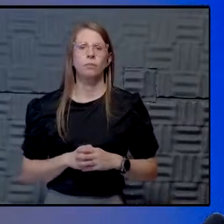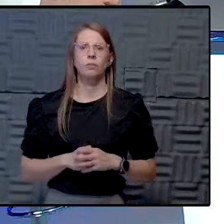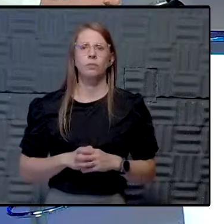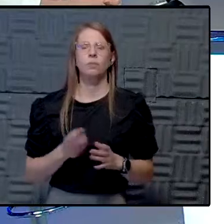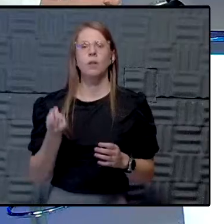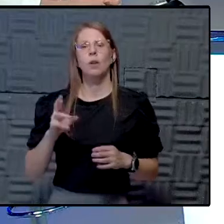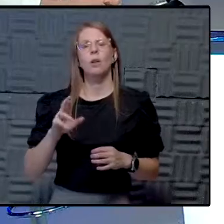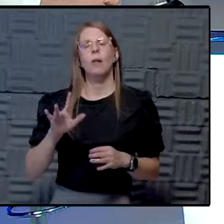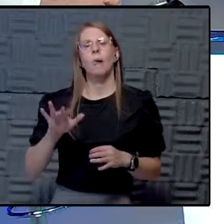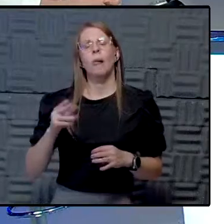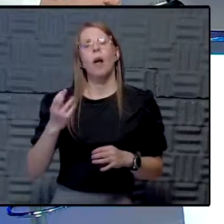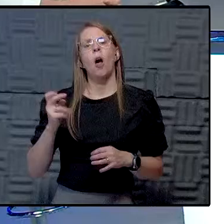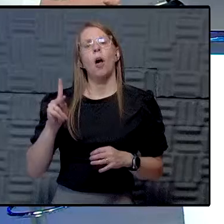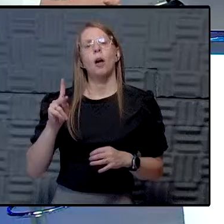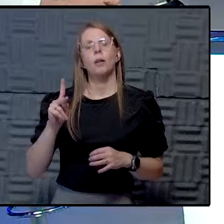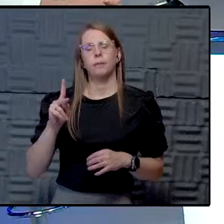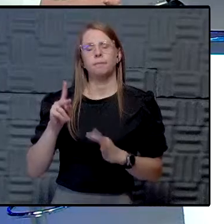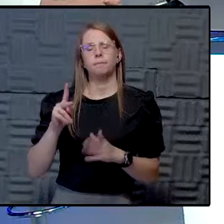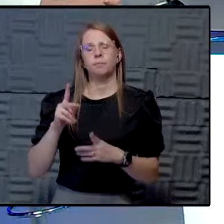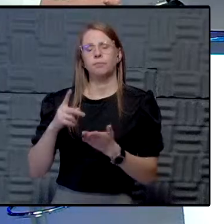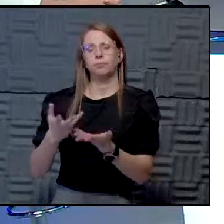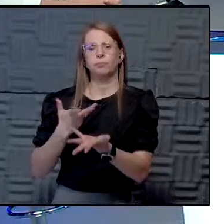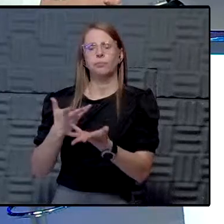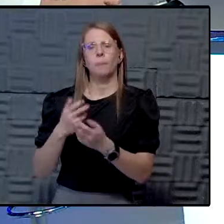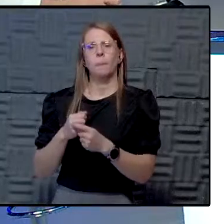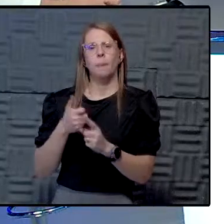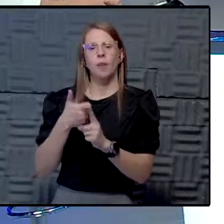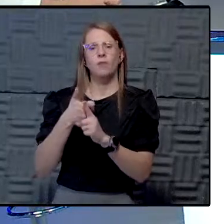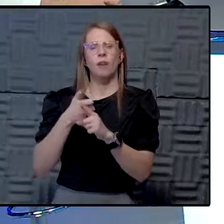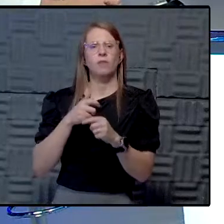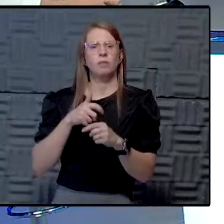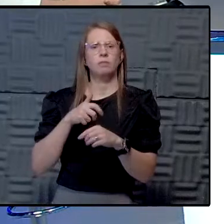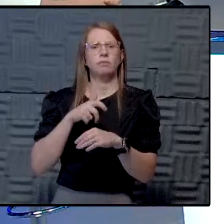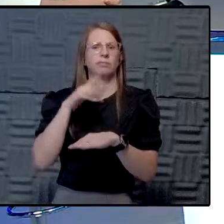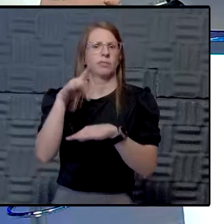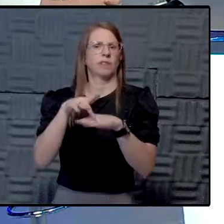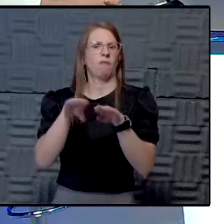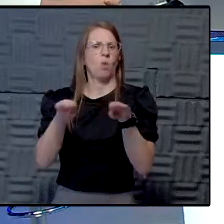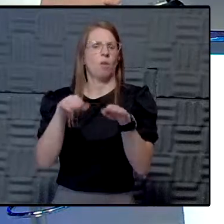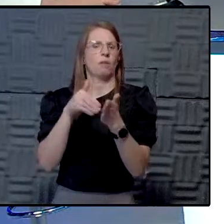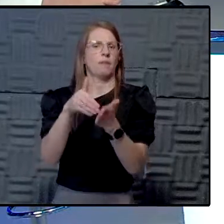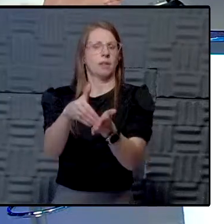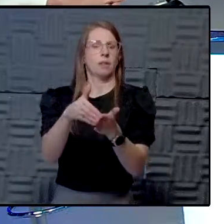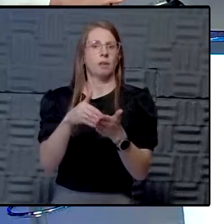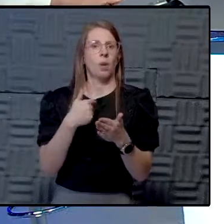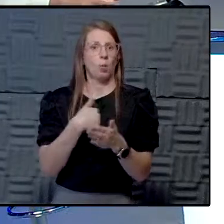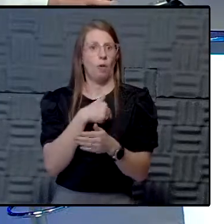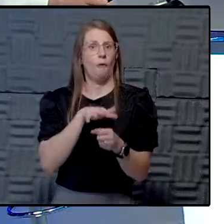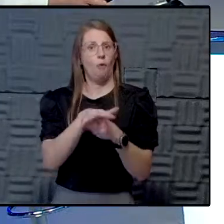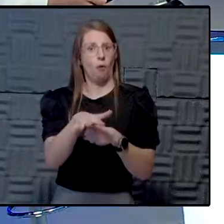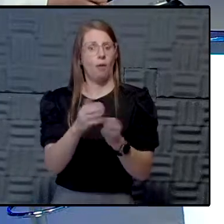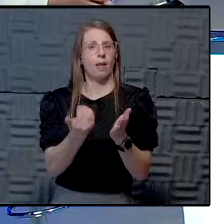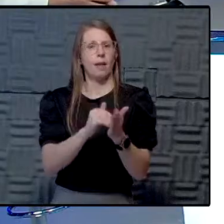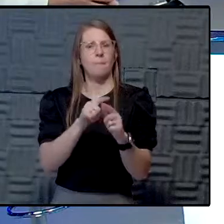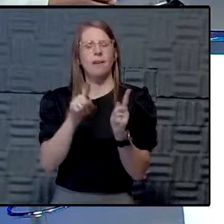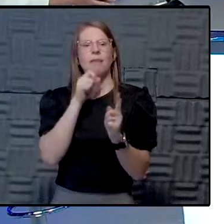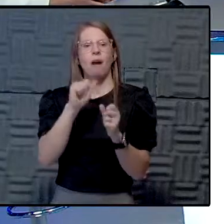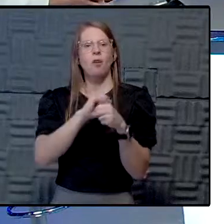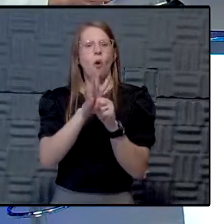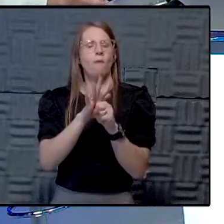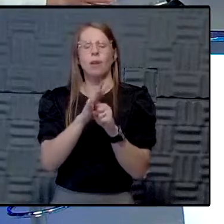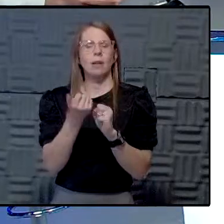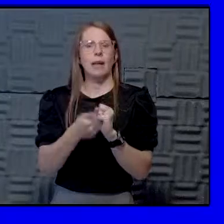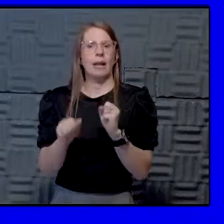And Dr. Hawk, you and I mean, you're up on the floors frequently. Yeah. We're full again, but it's really not with COVID